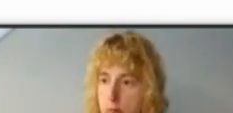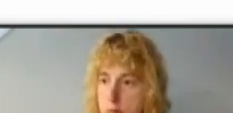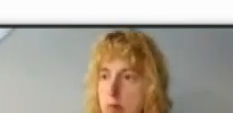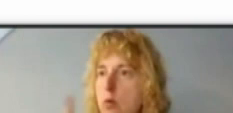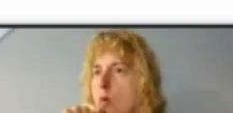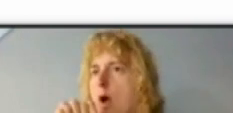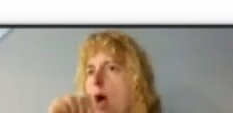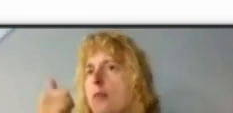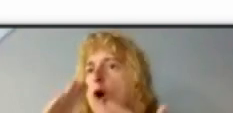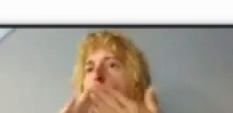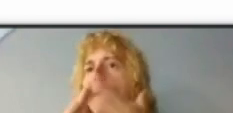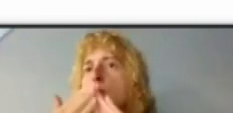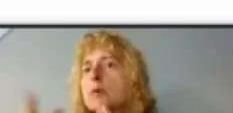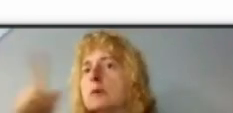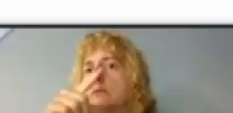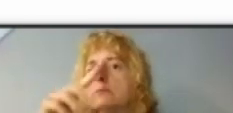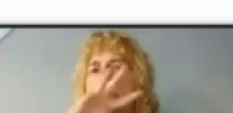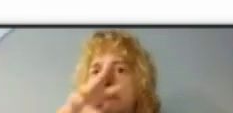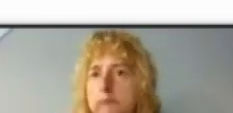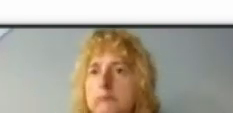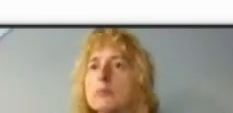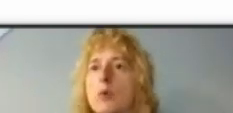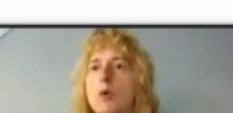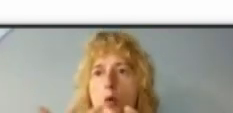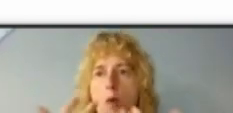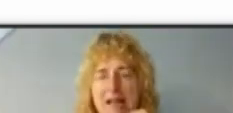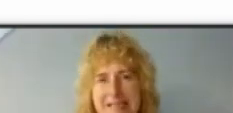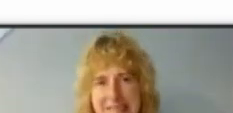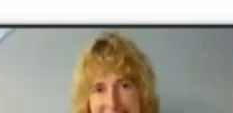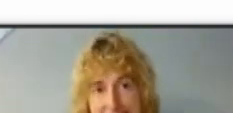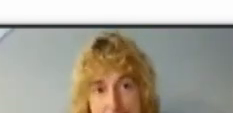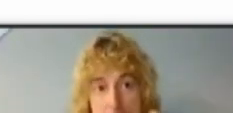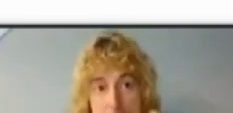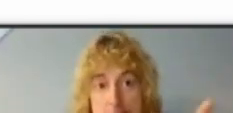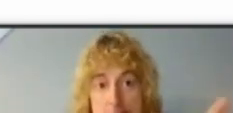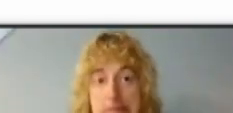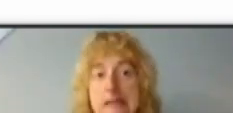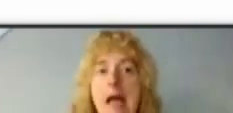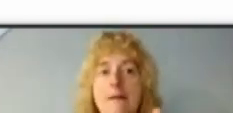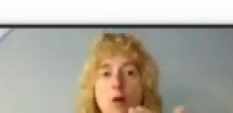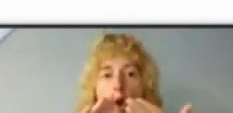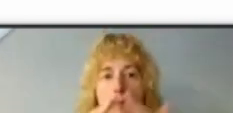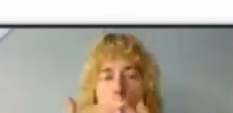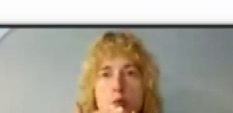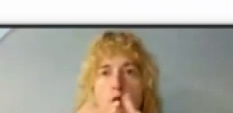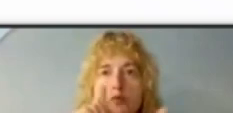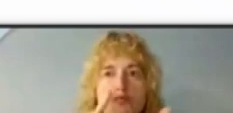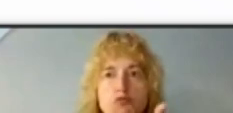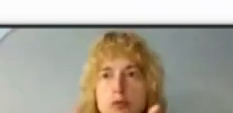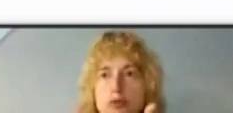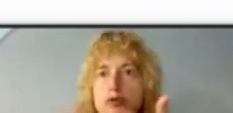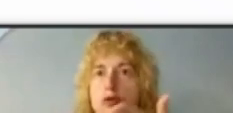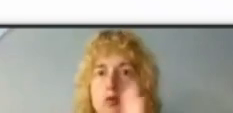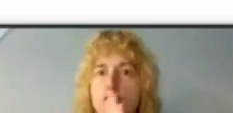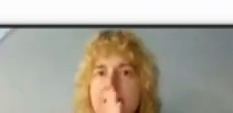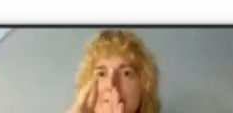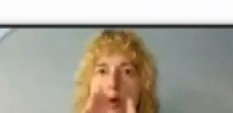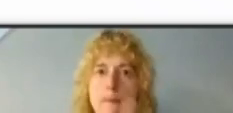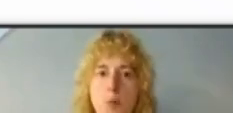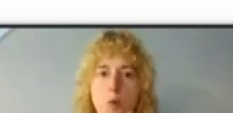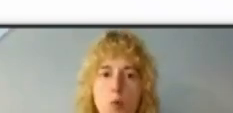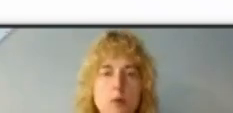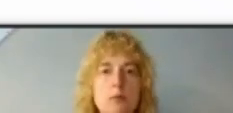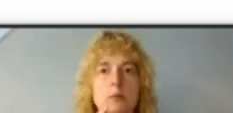to actually branch out and build a community research review board for Wayne State University. Right now, all